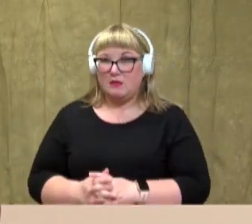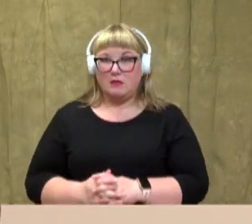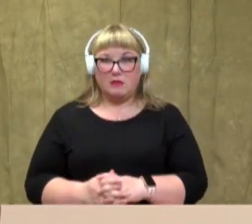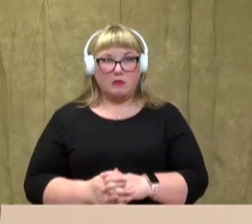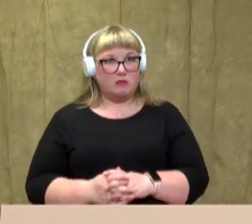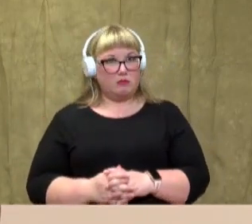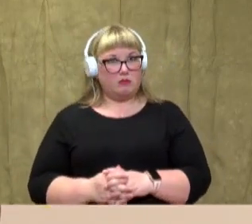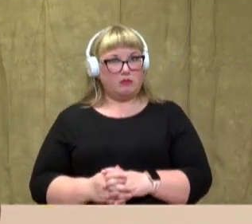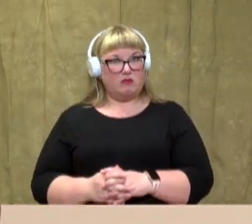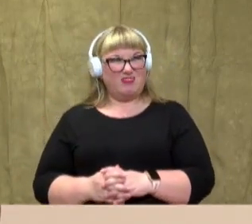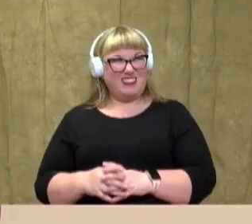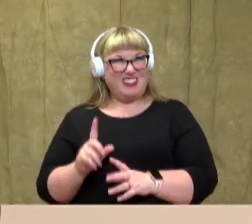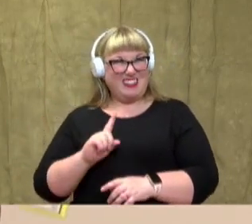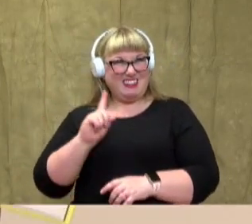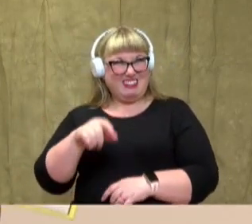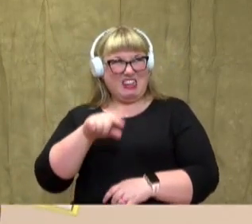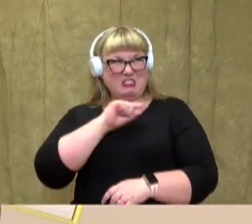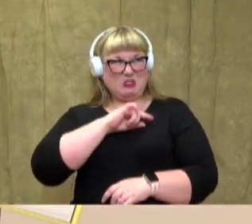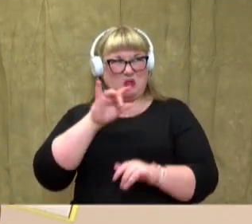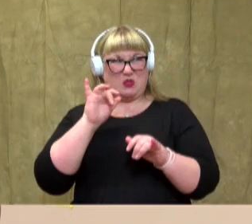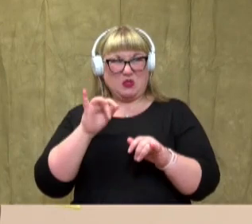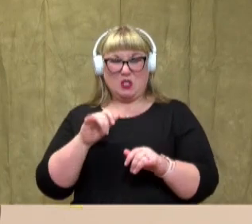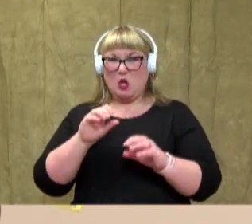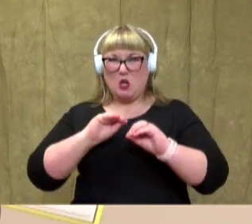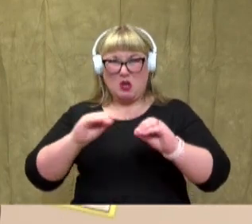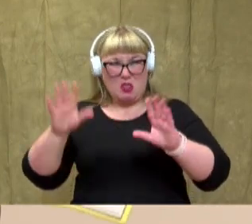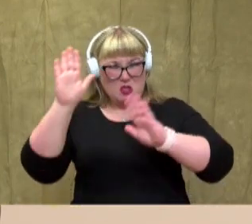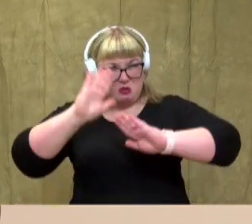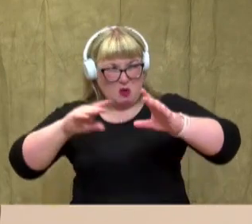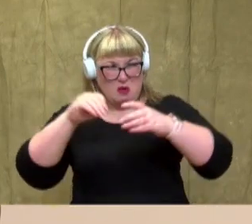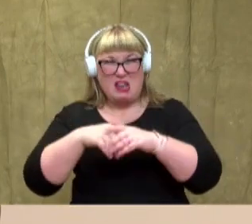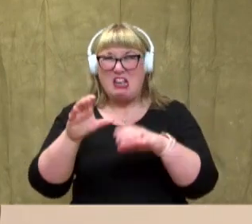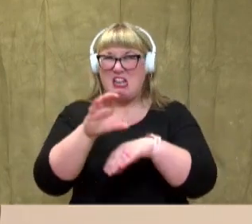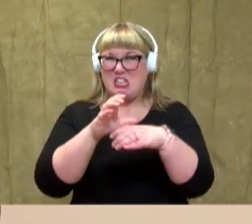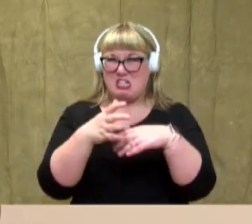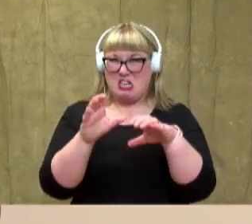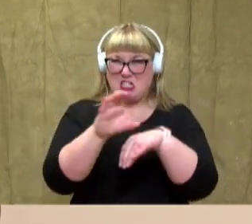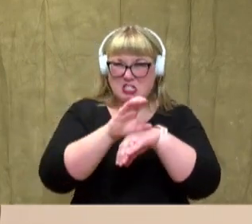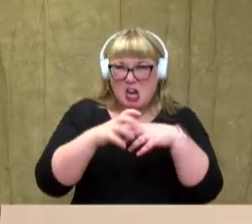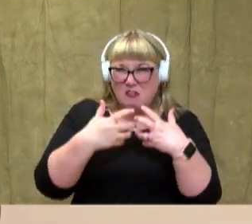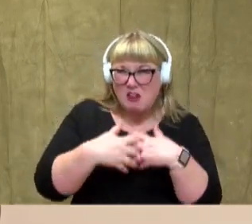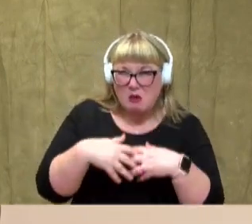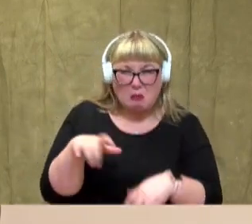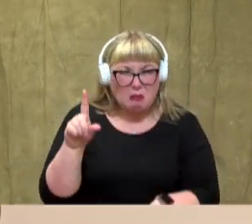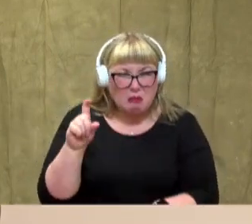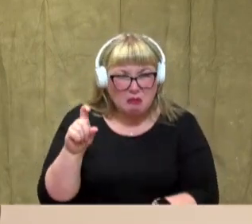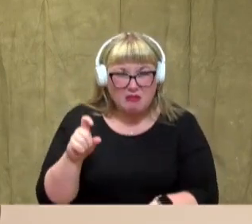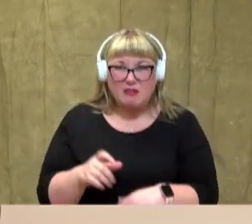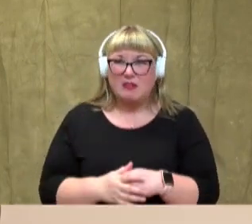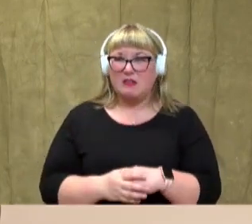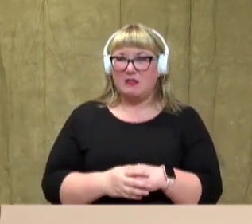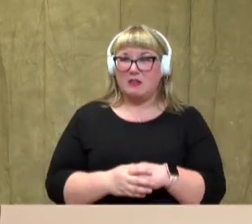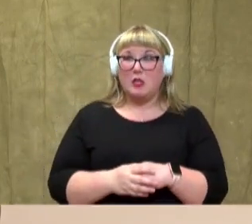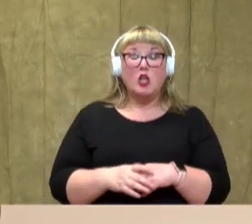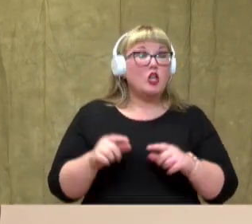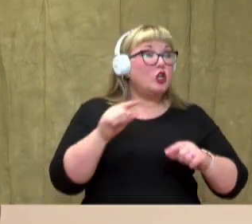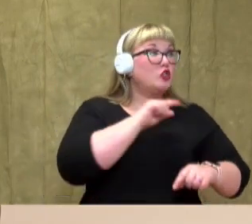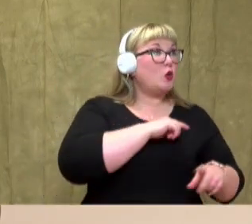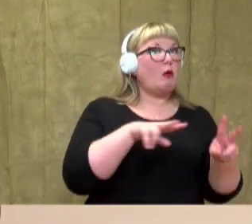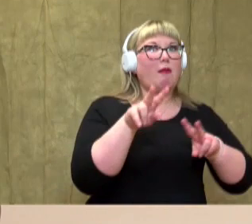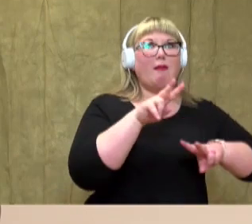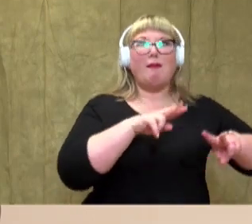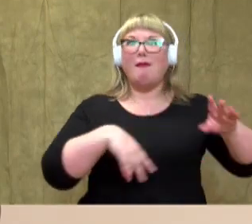trouble in a chocolate factory? George looked around the store. He